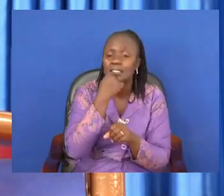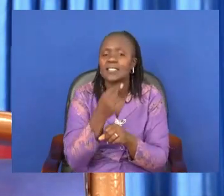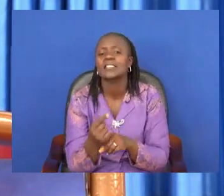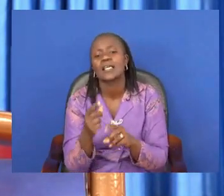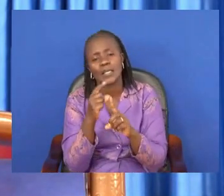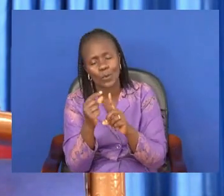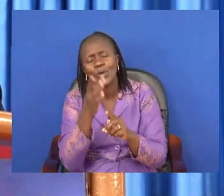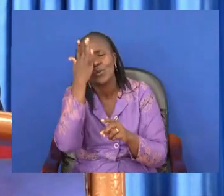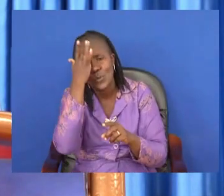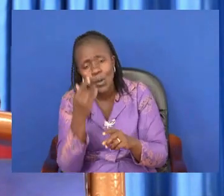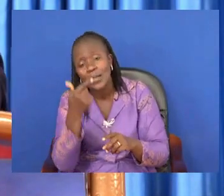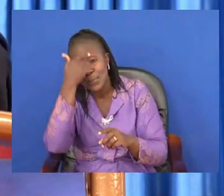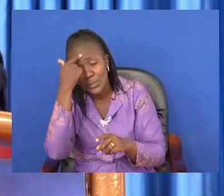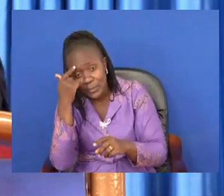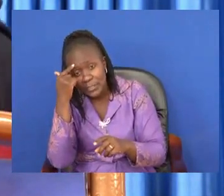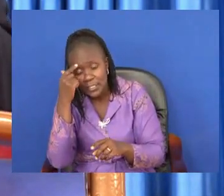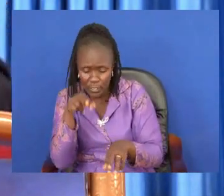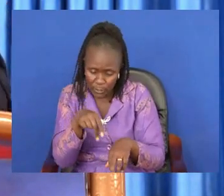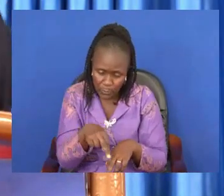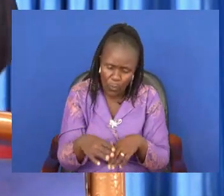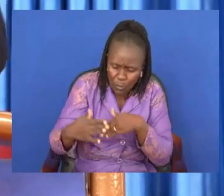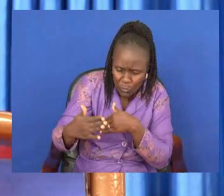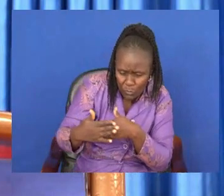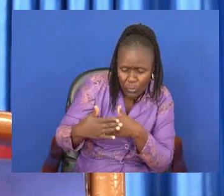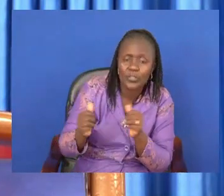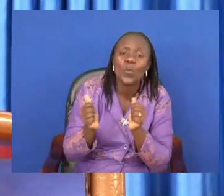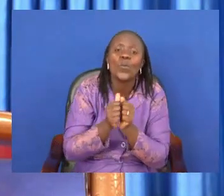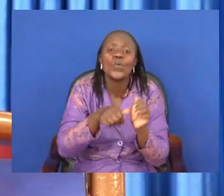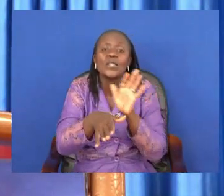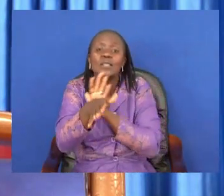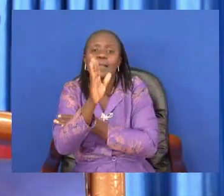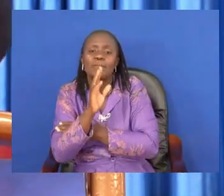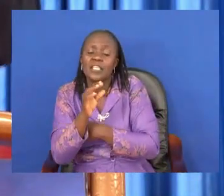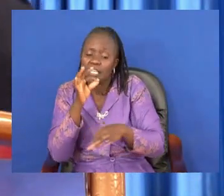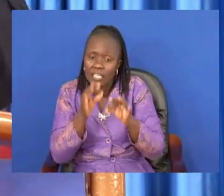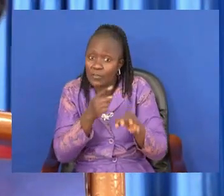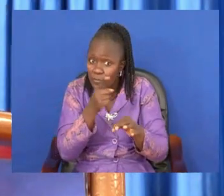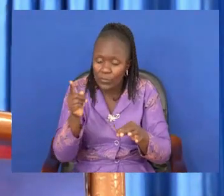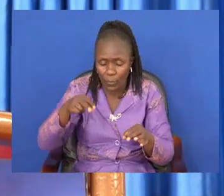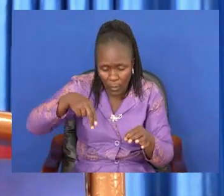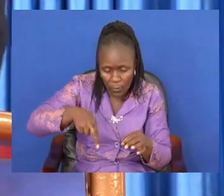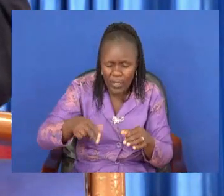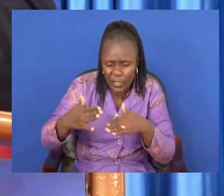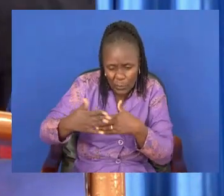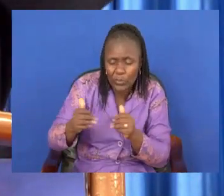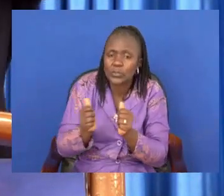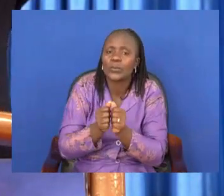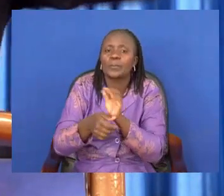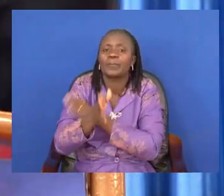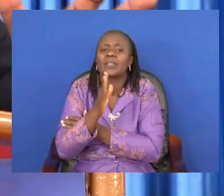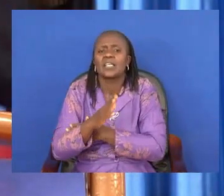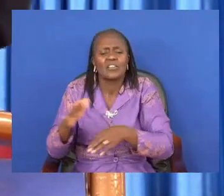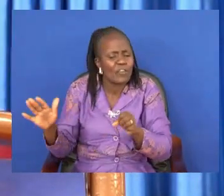words. Why? Because he walked closely with God. If you are walking closely with God, if you